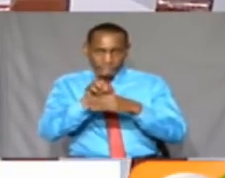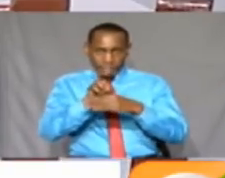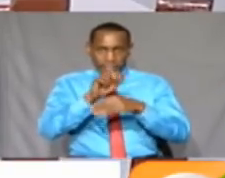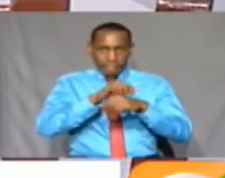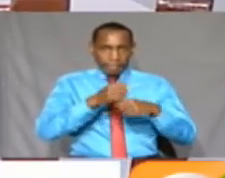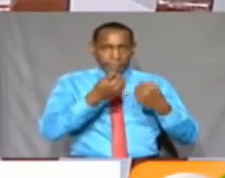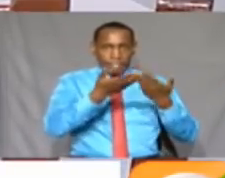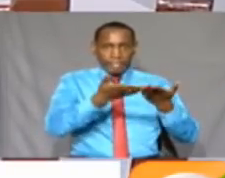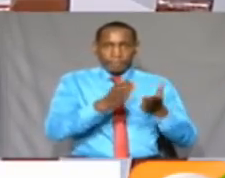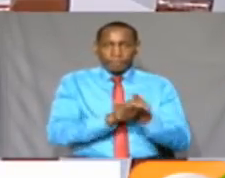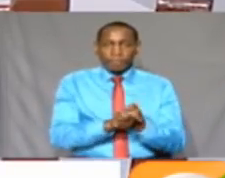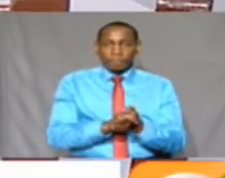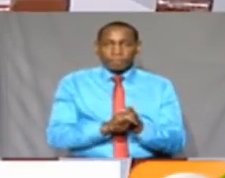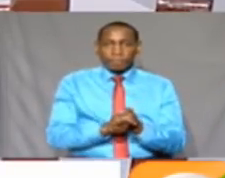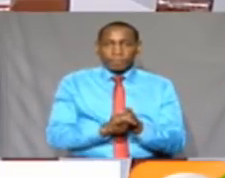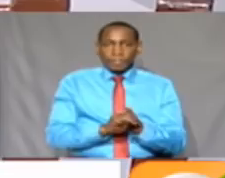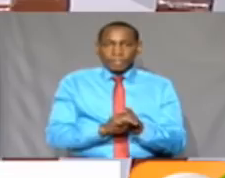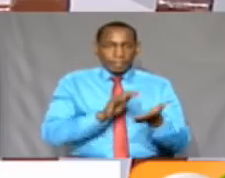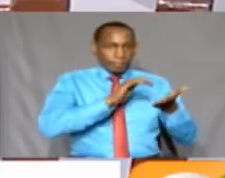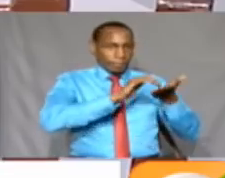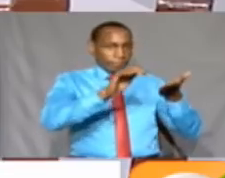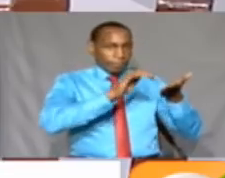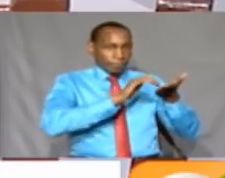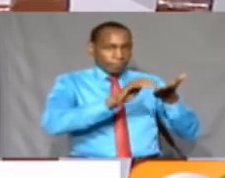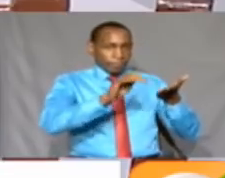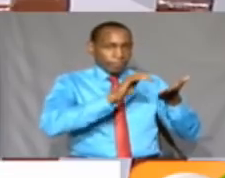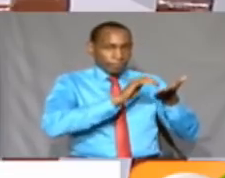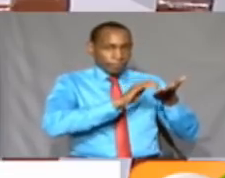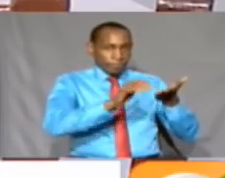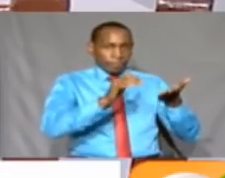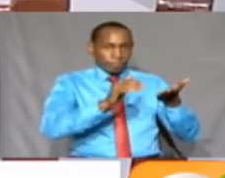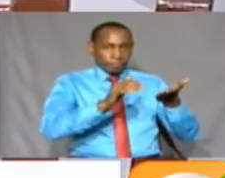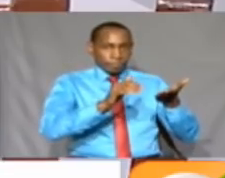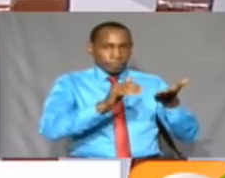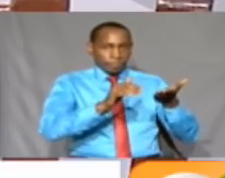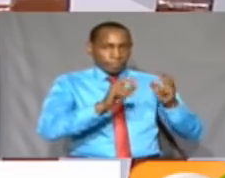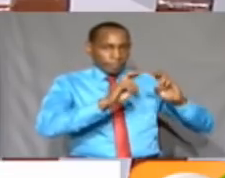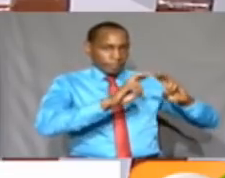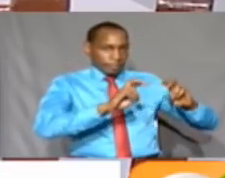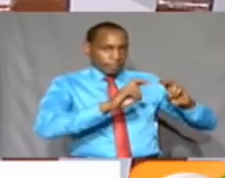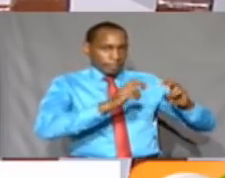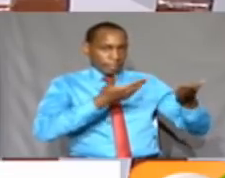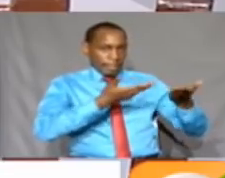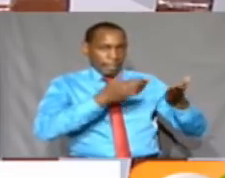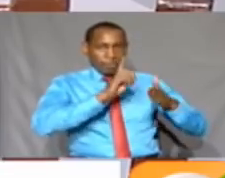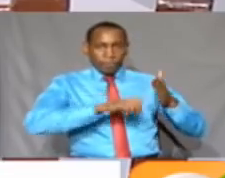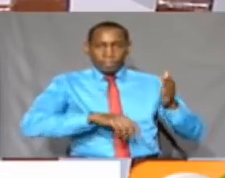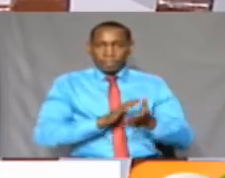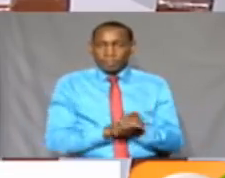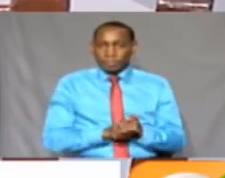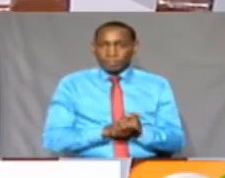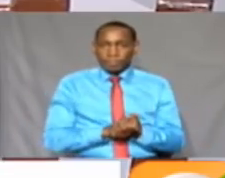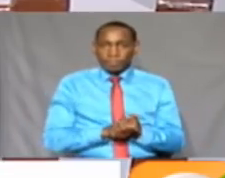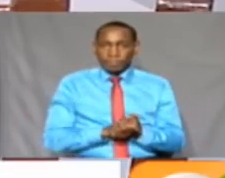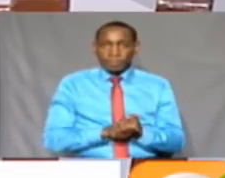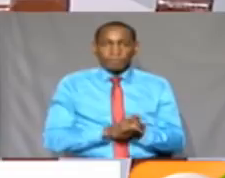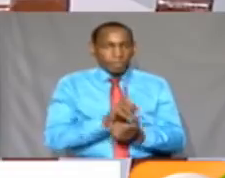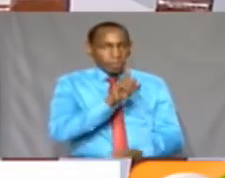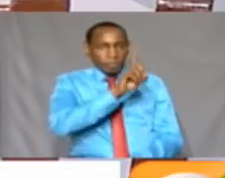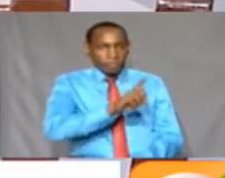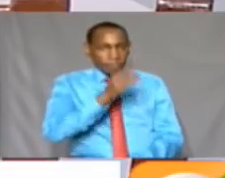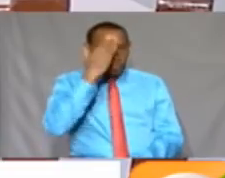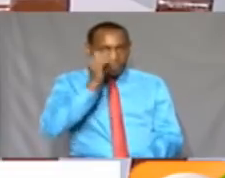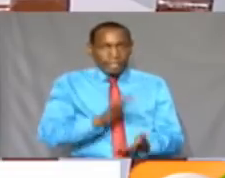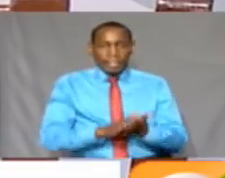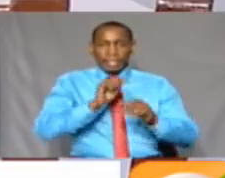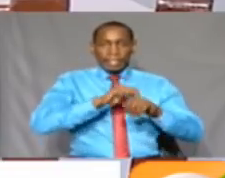you give them like the iPad, yeah, and you look at what they look at, sometimes you raise questions. Because when you